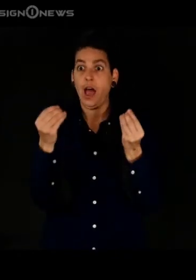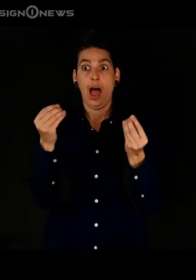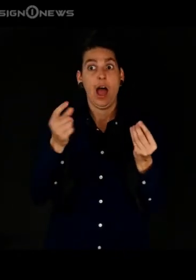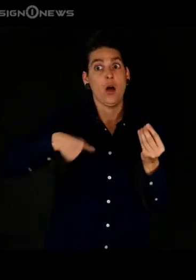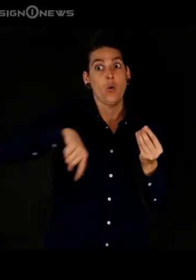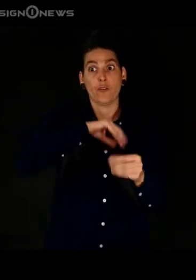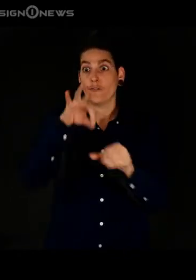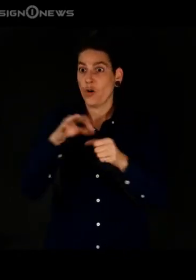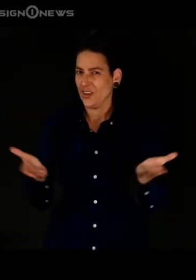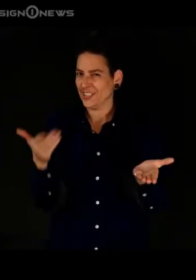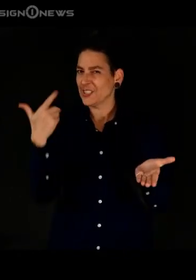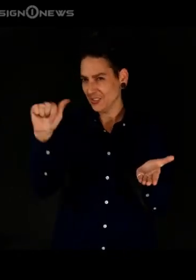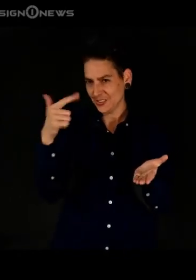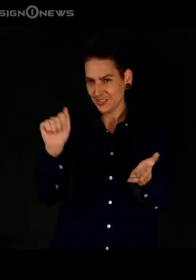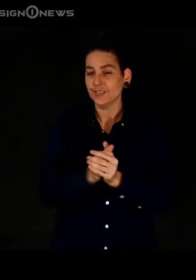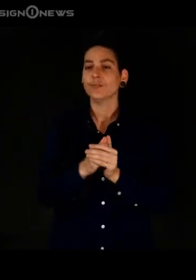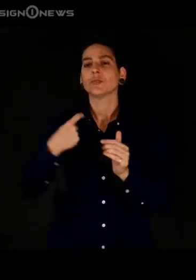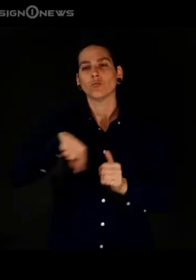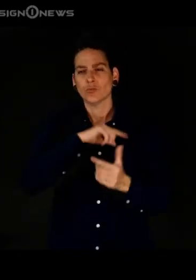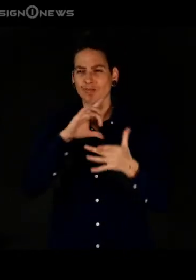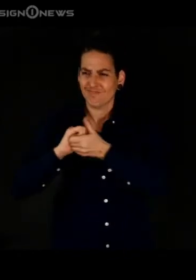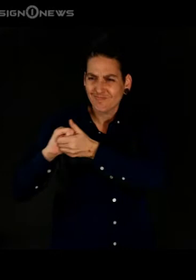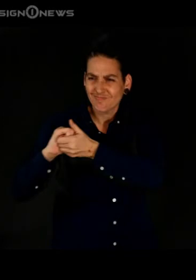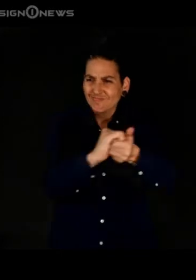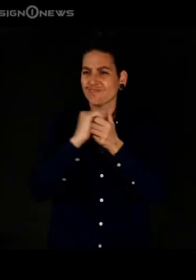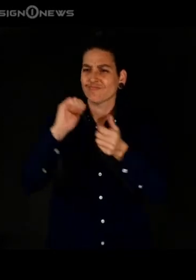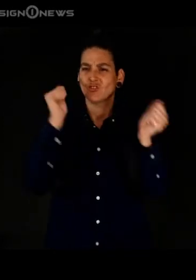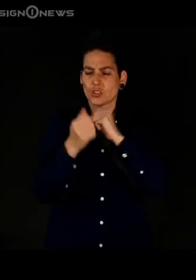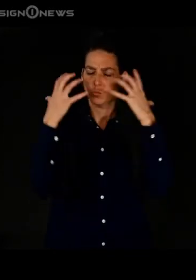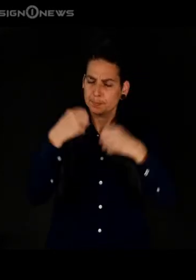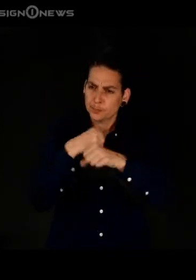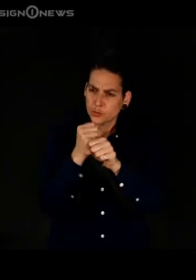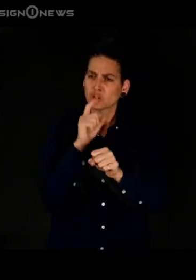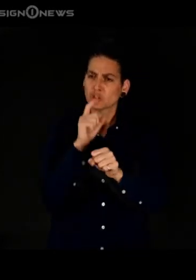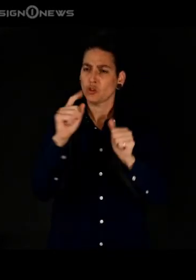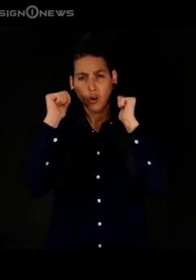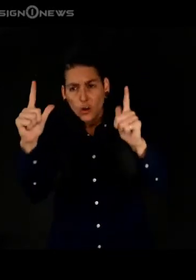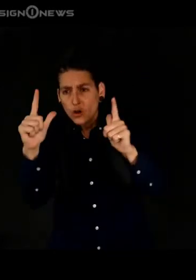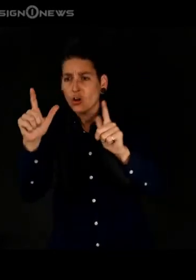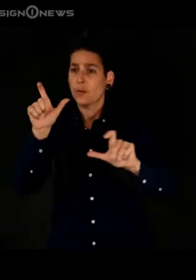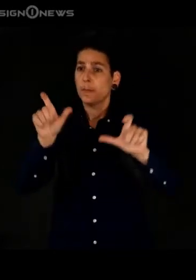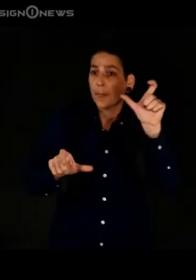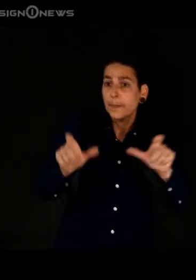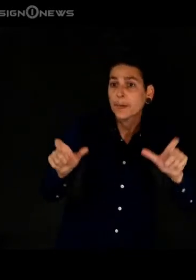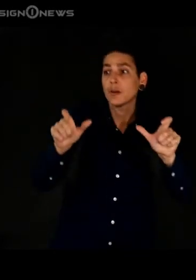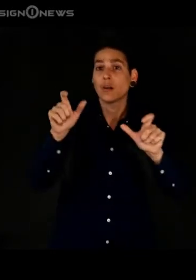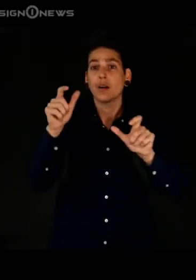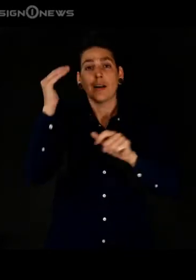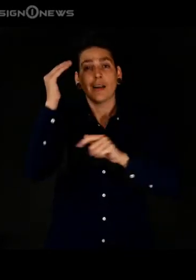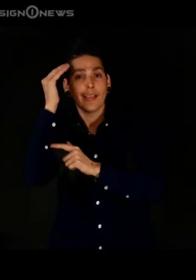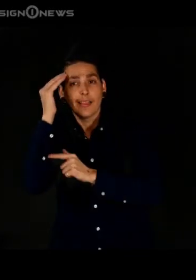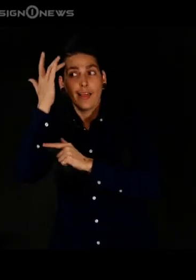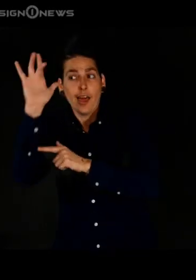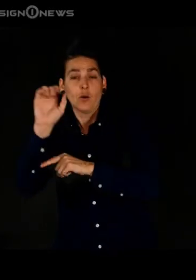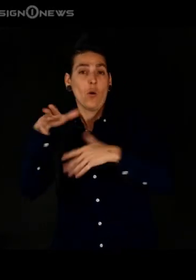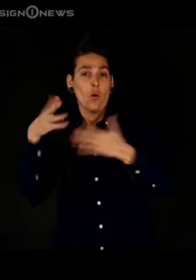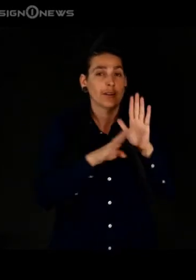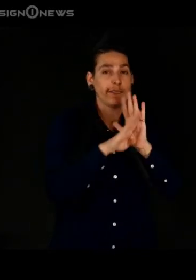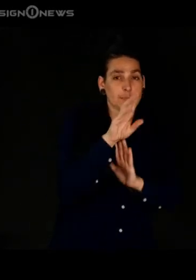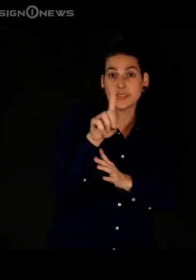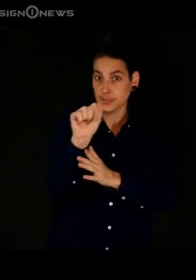in Georgia. We at United for Change want to make sure that all people with intellectual or